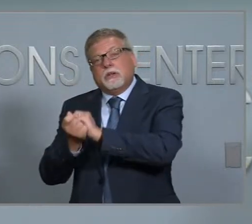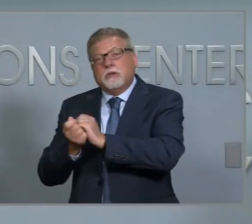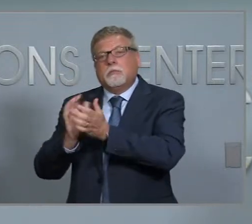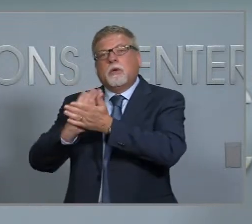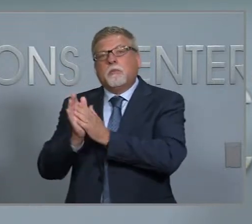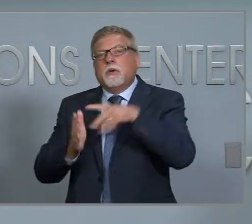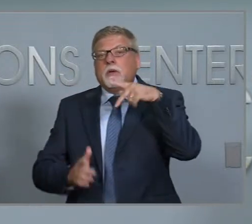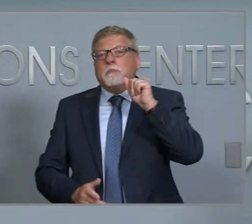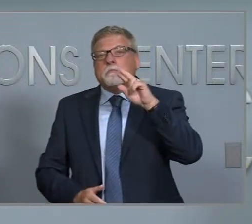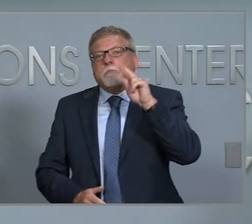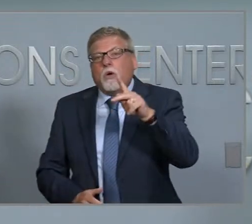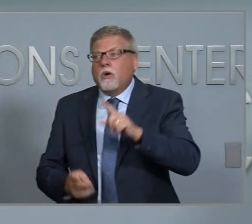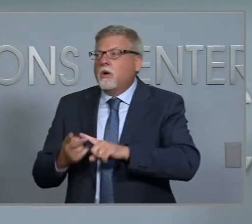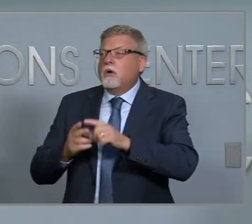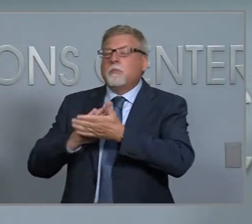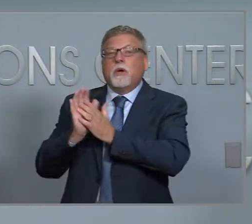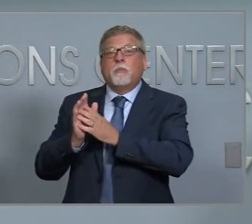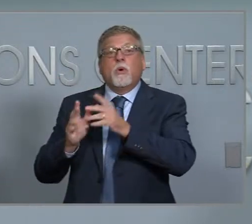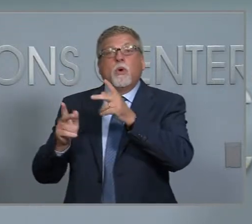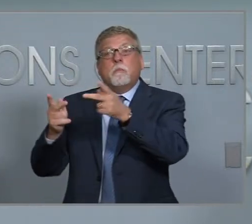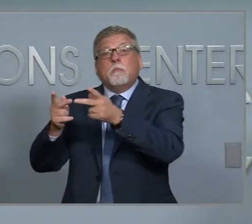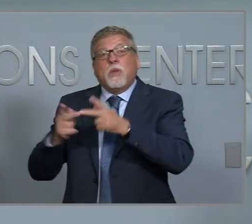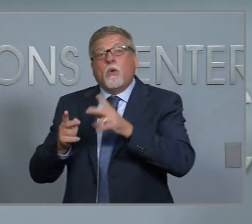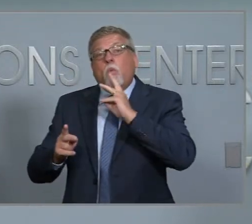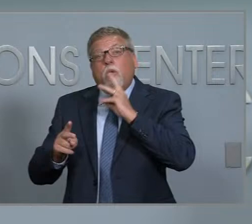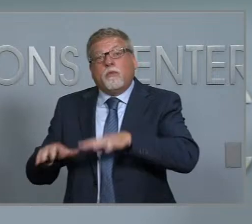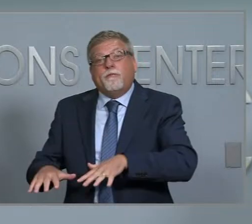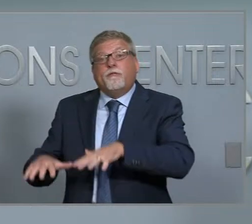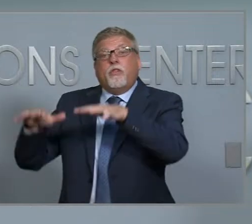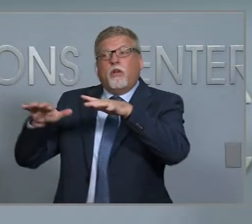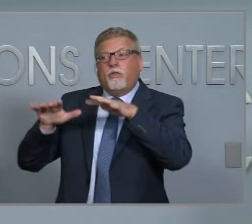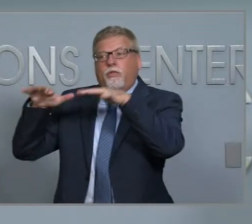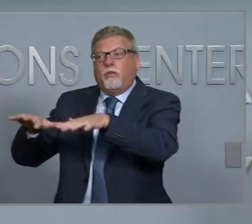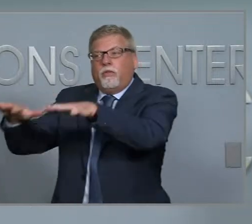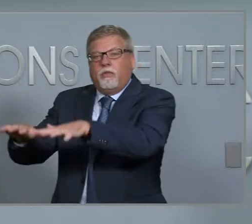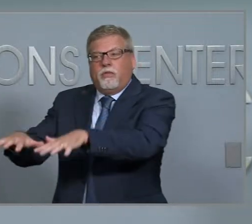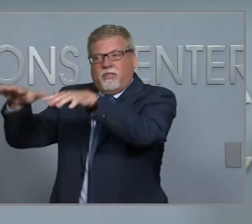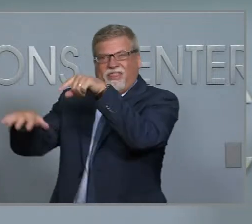catch basins that can help absorb flood